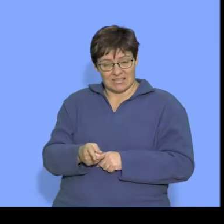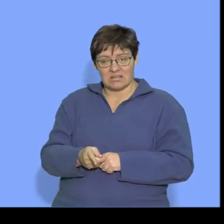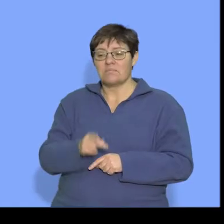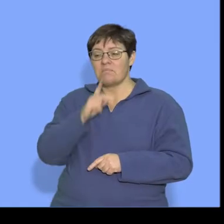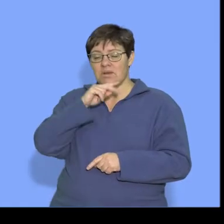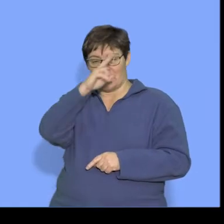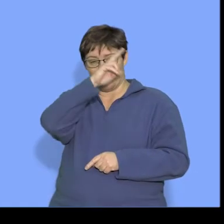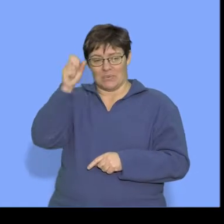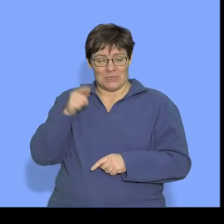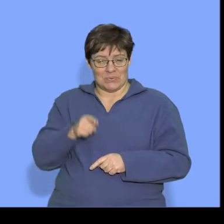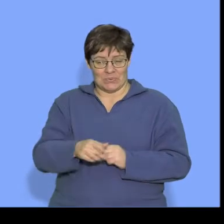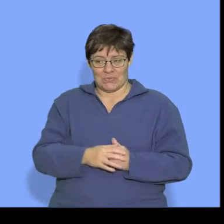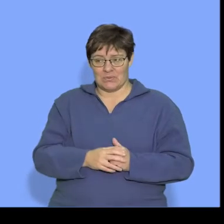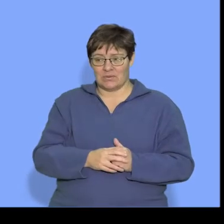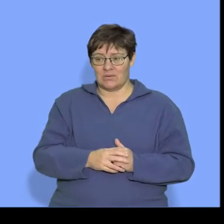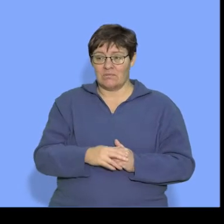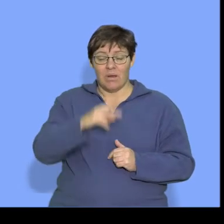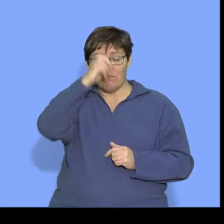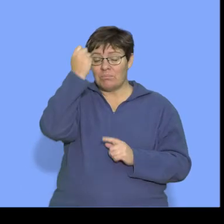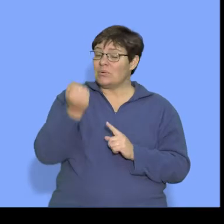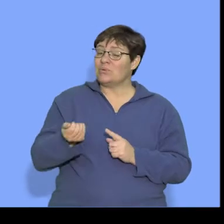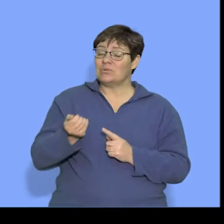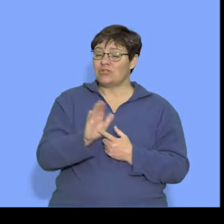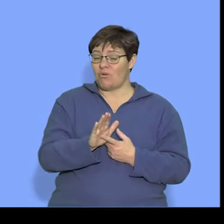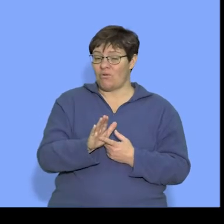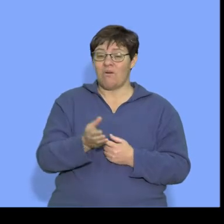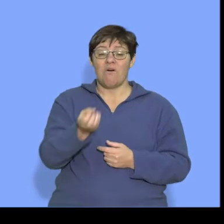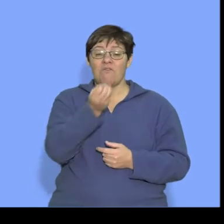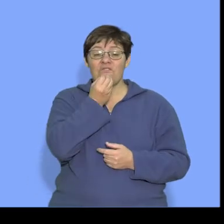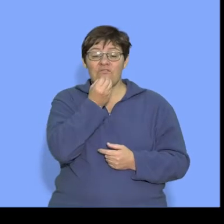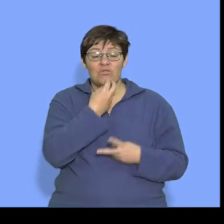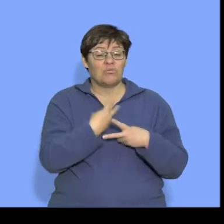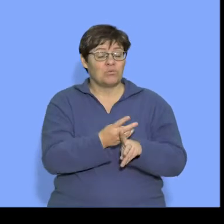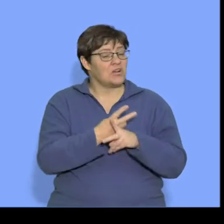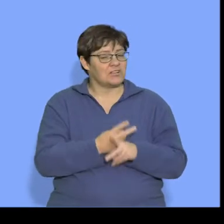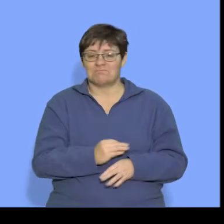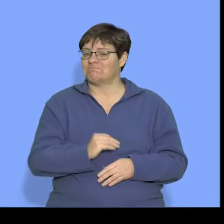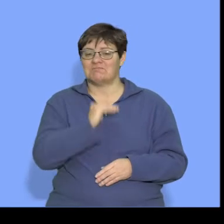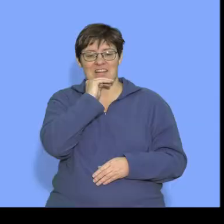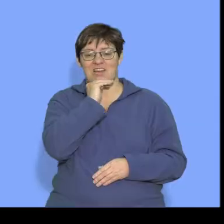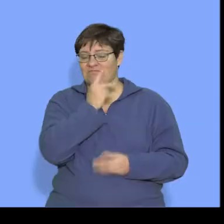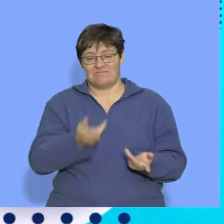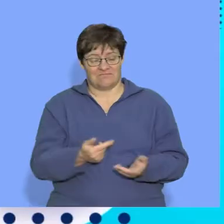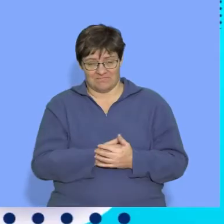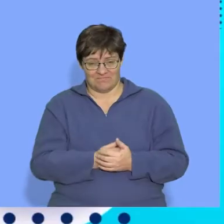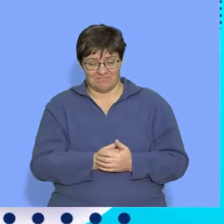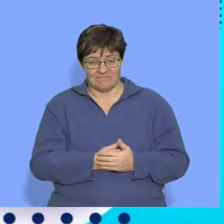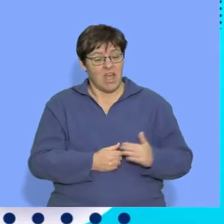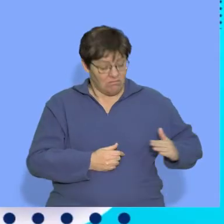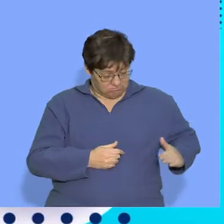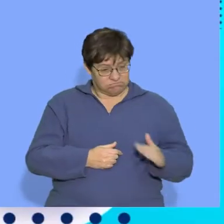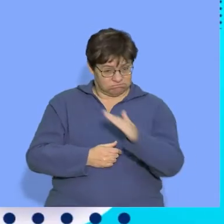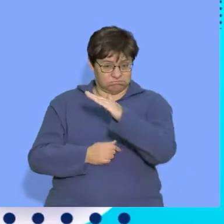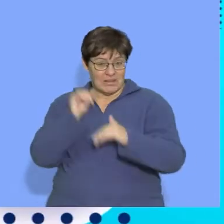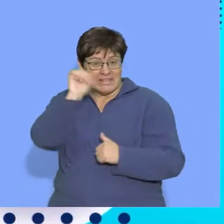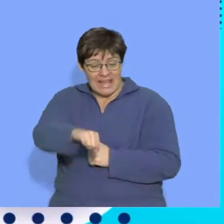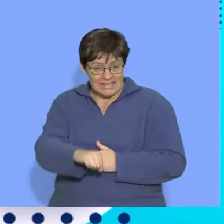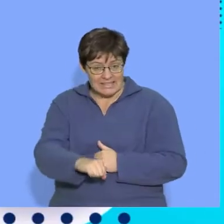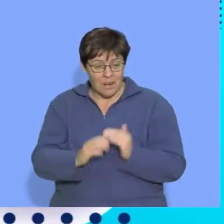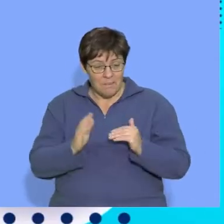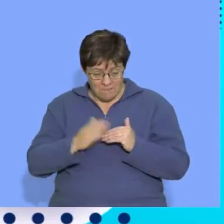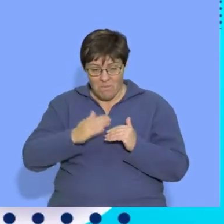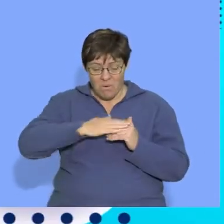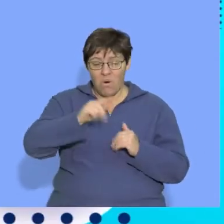line. And that blue line shows you that our current food production has, yes, drastically increased, and that's due